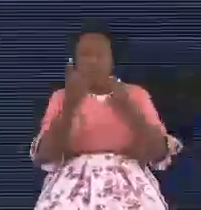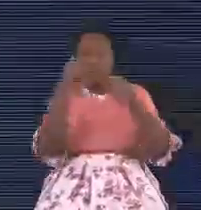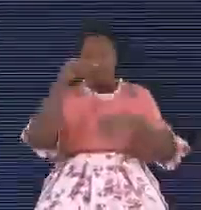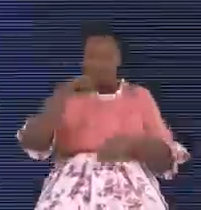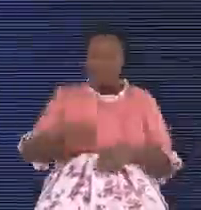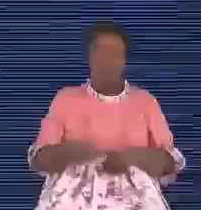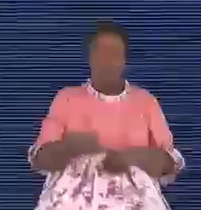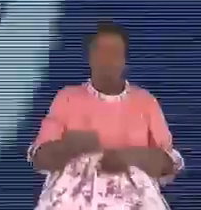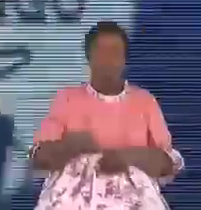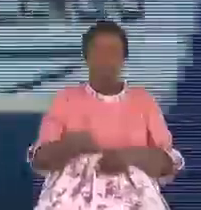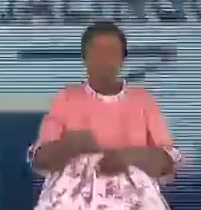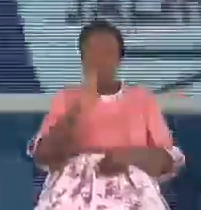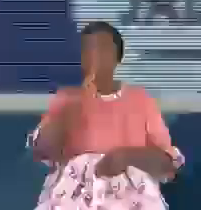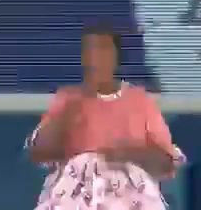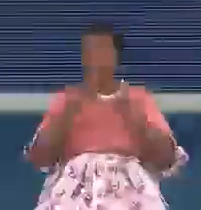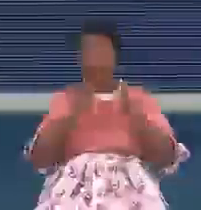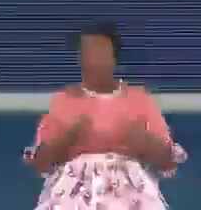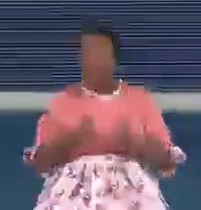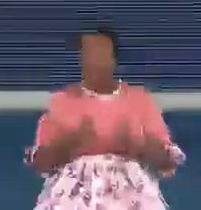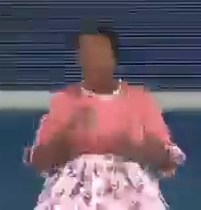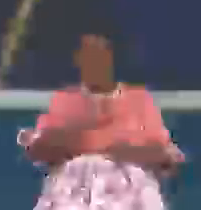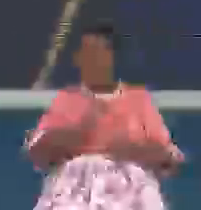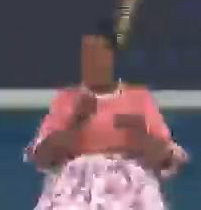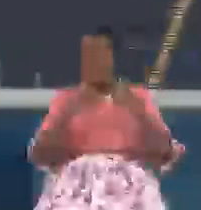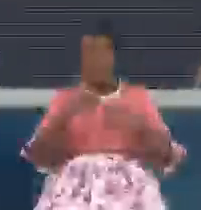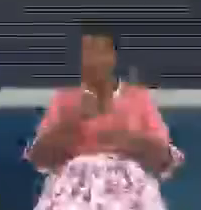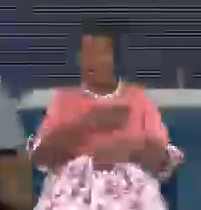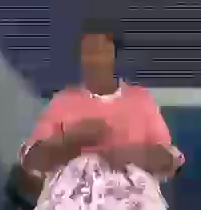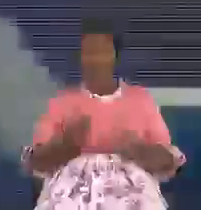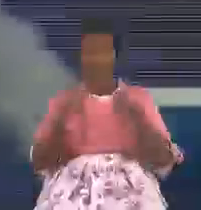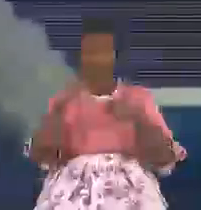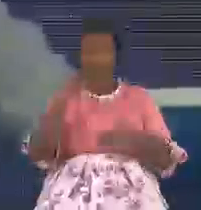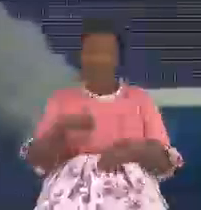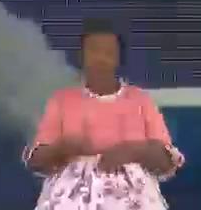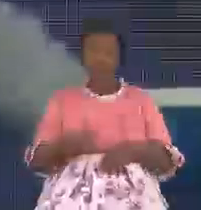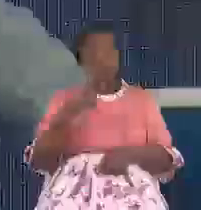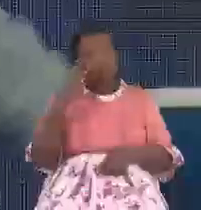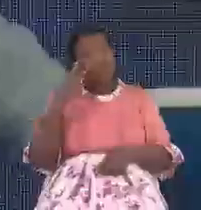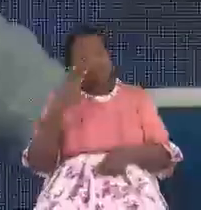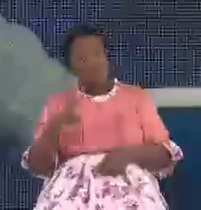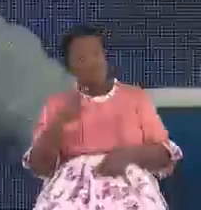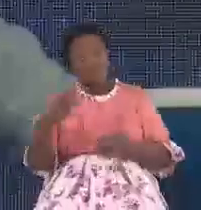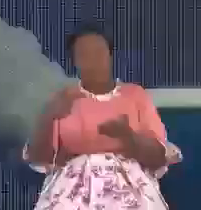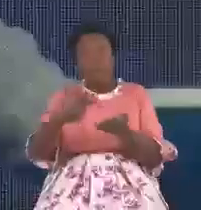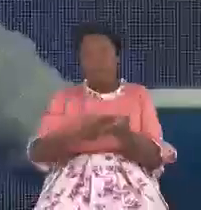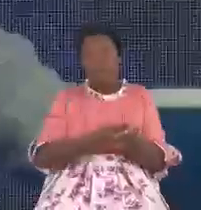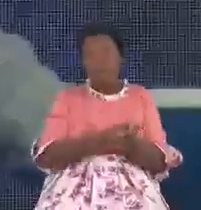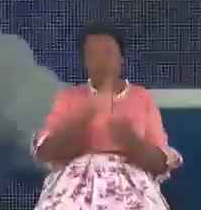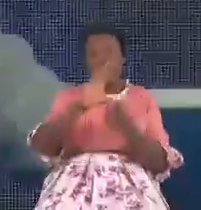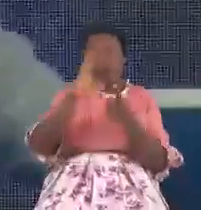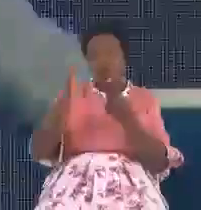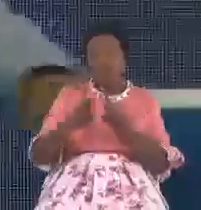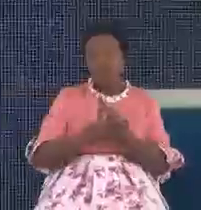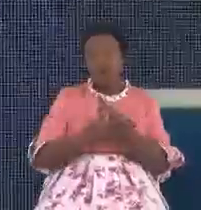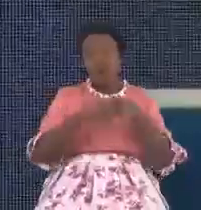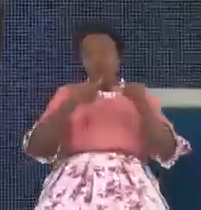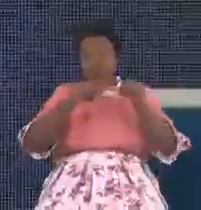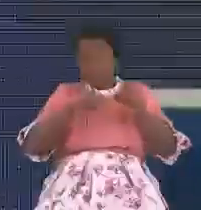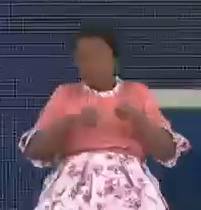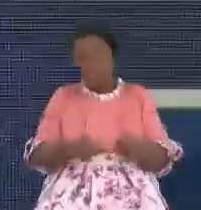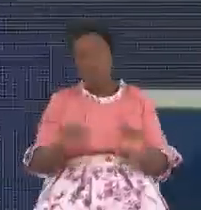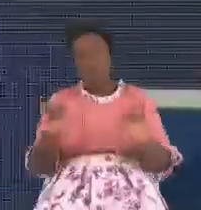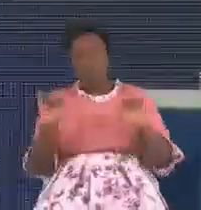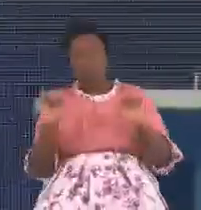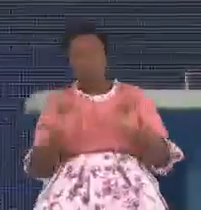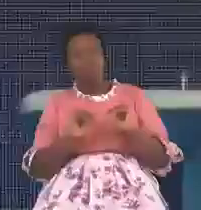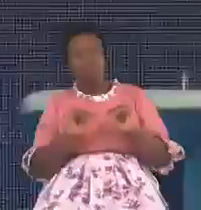make hist and come down you see the precondition remains the same and as the